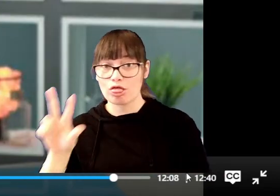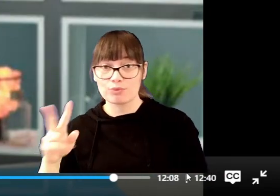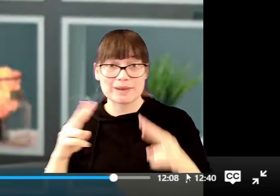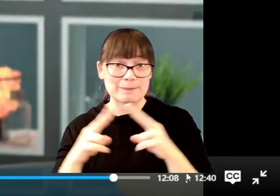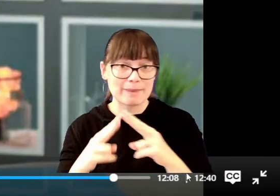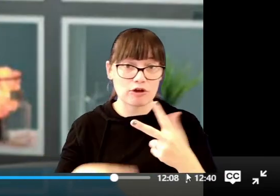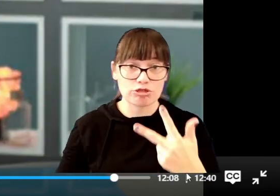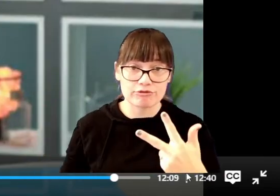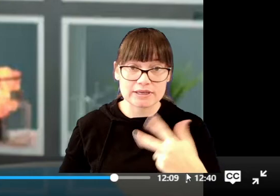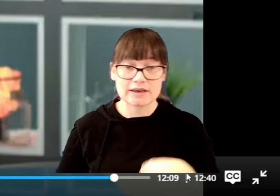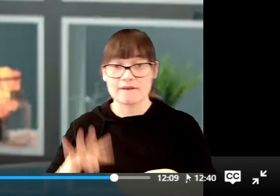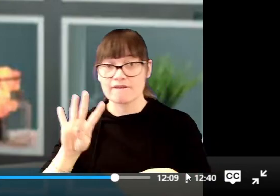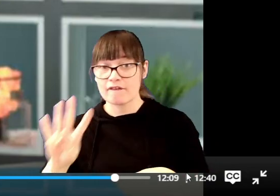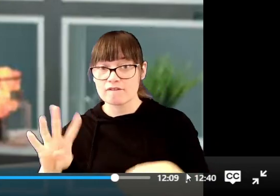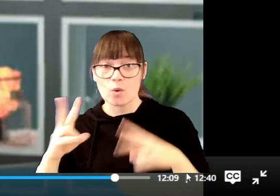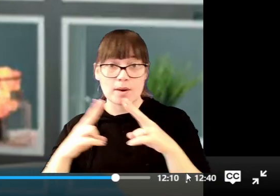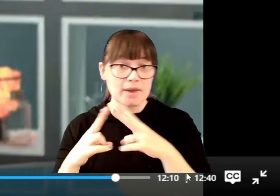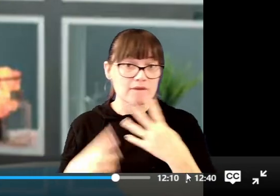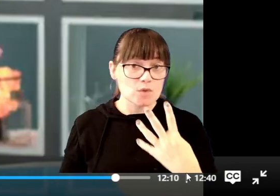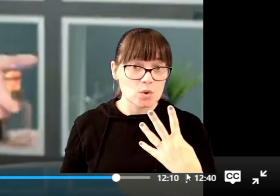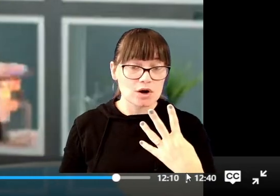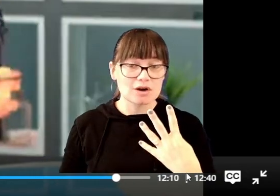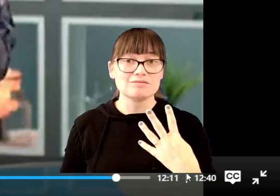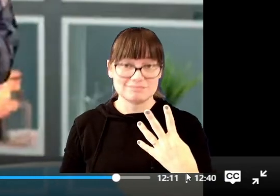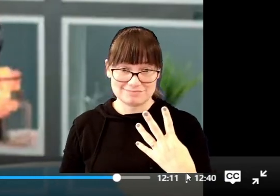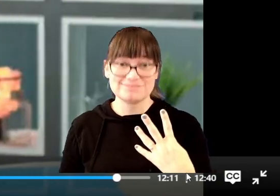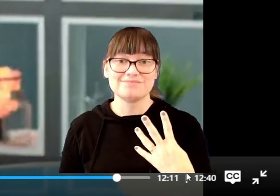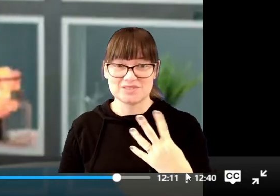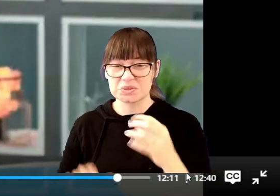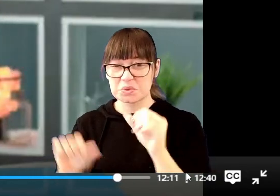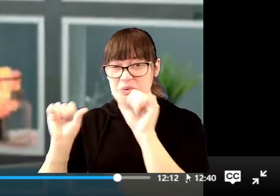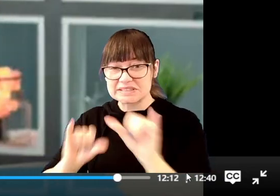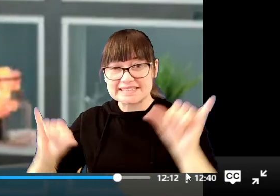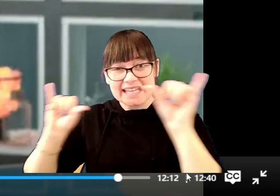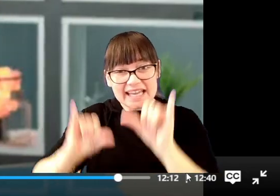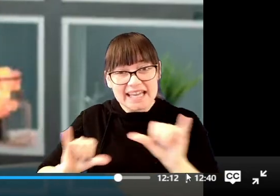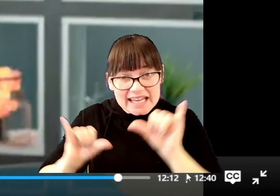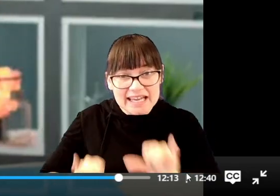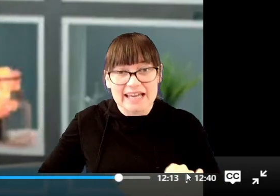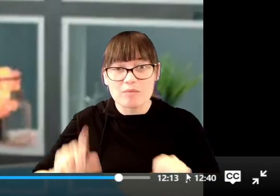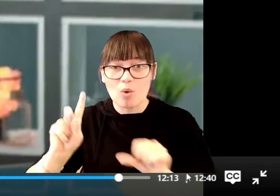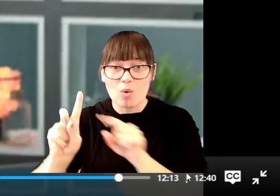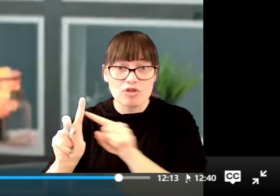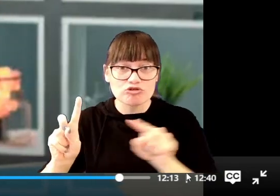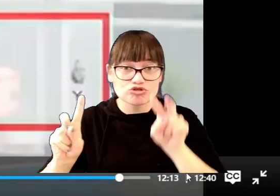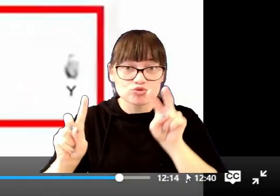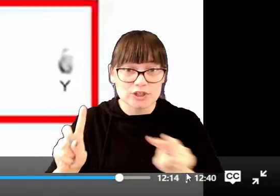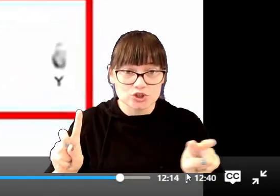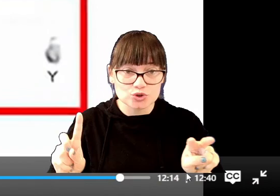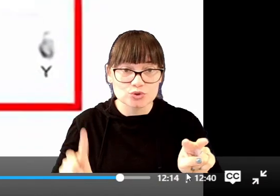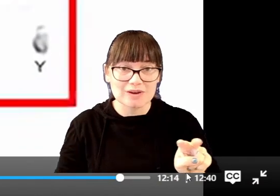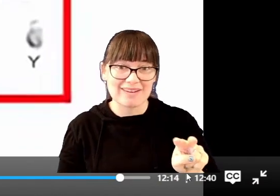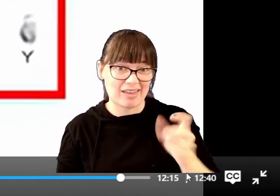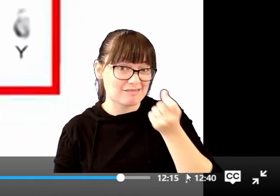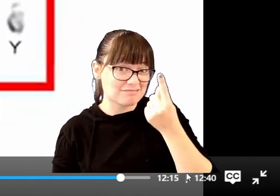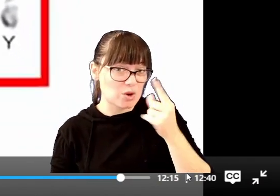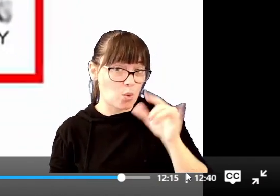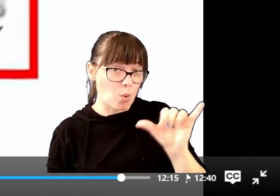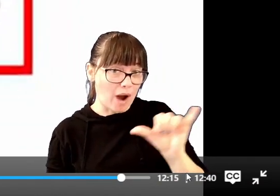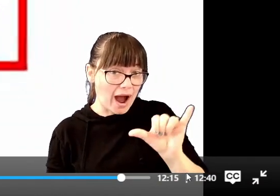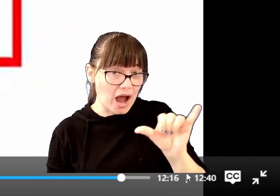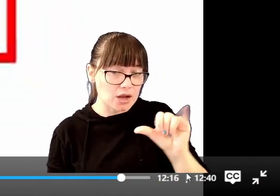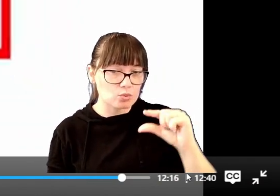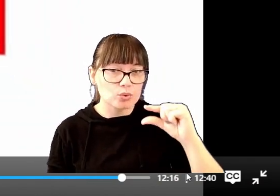down to the sex chromosomes. And the Y chromosome, if you happen to be a male, is by far the smallest chromosome. It's about half the